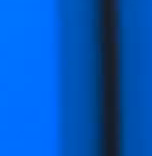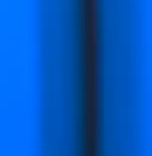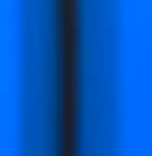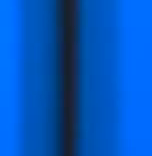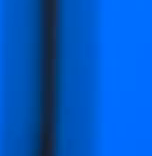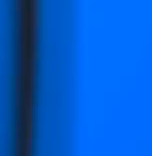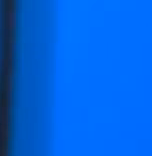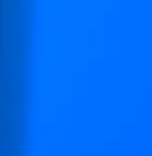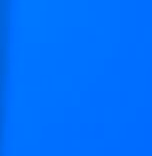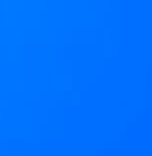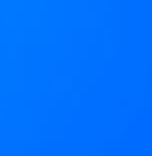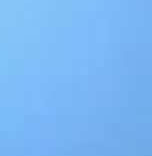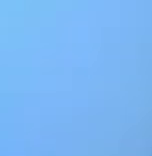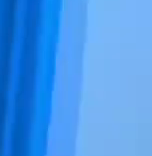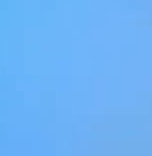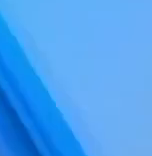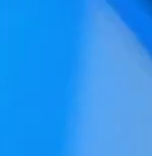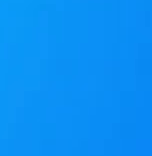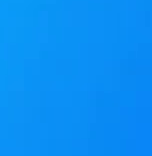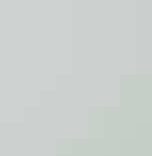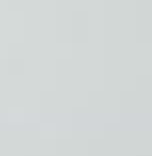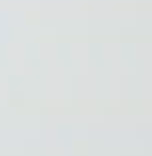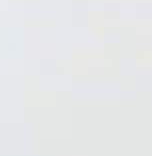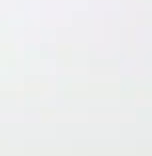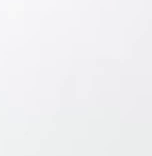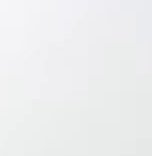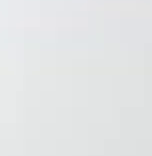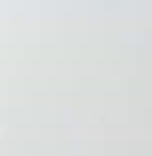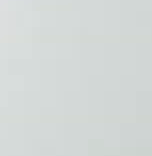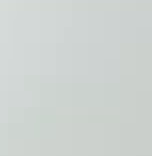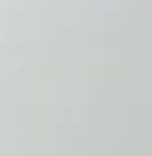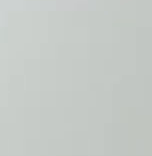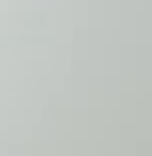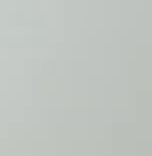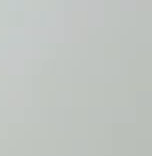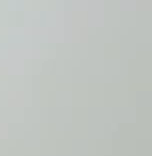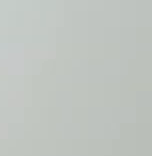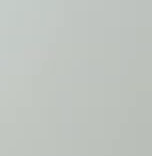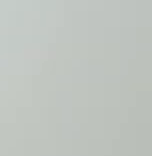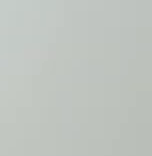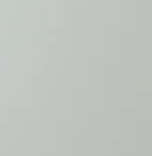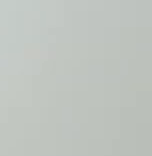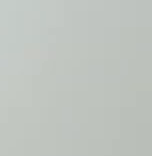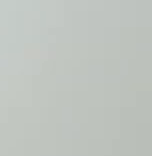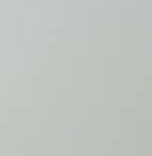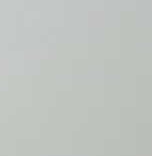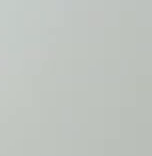ZNS Total Sports is brought to you by Fourth Terrace Diagnostic Center.